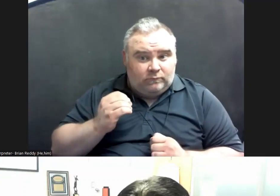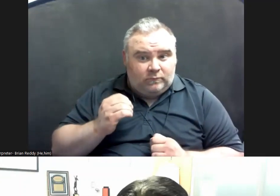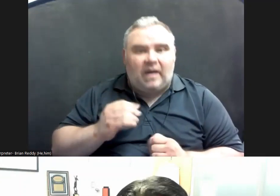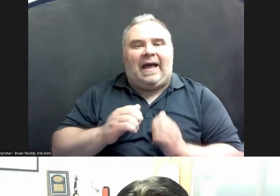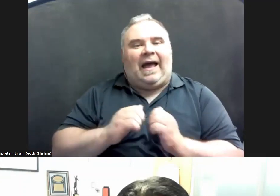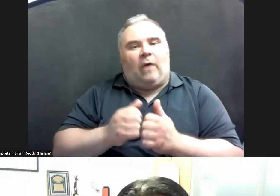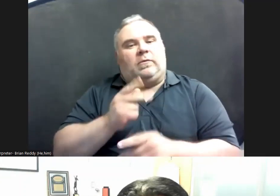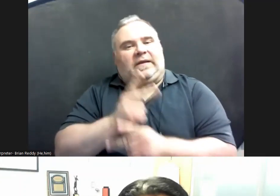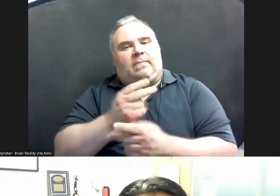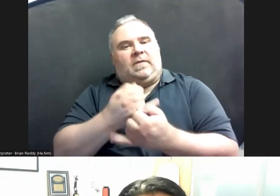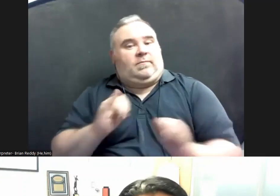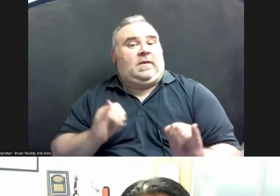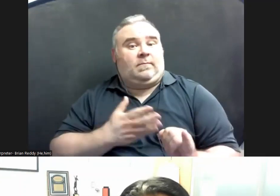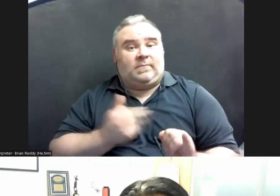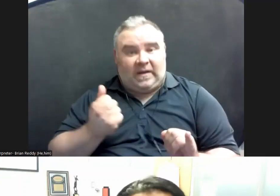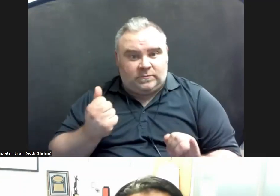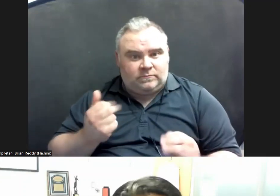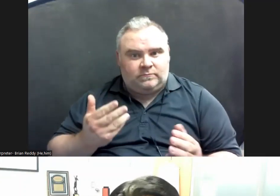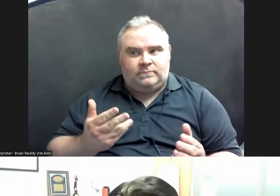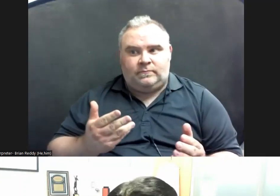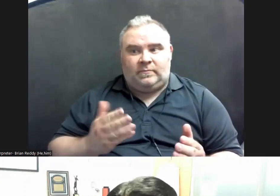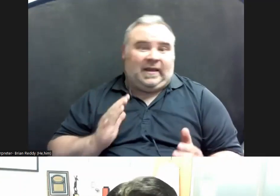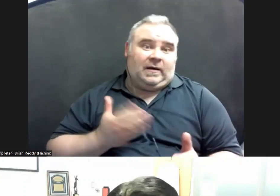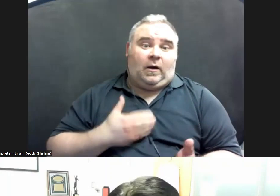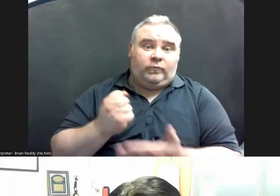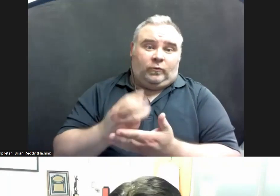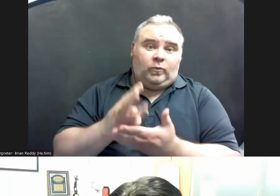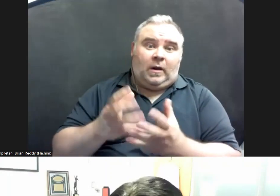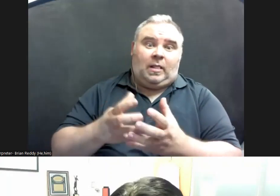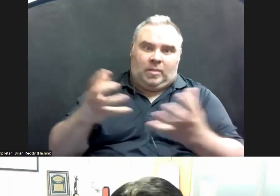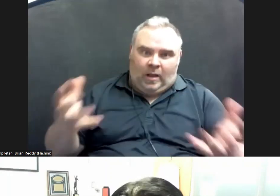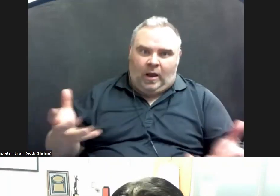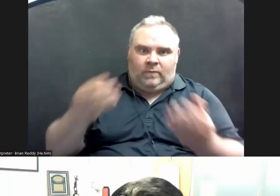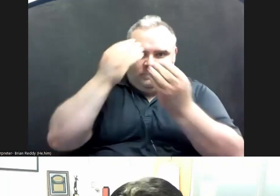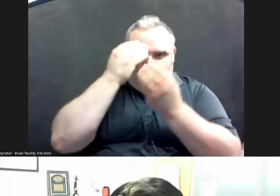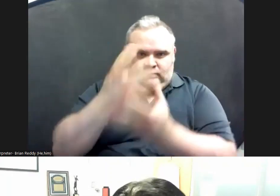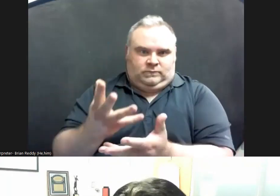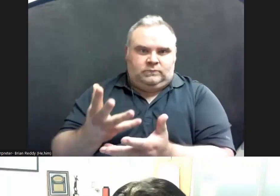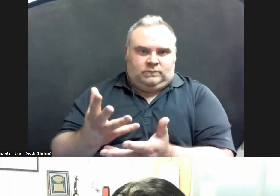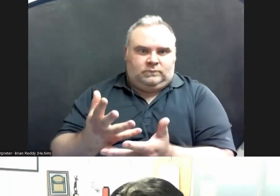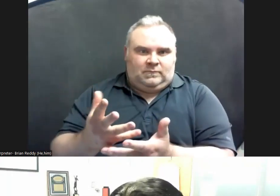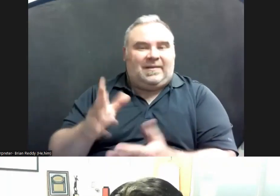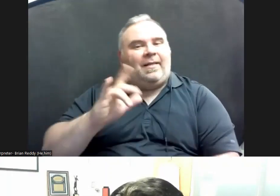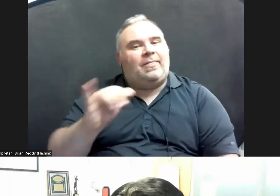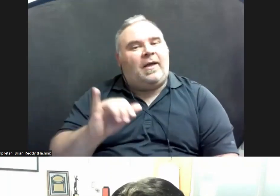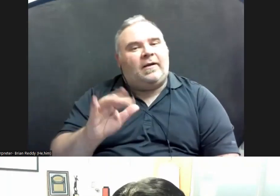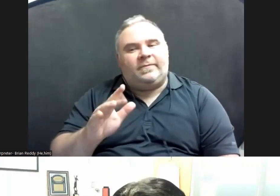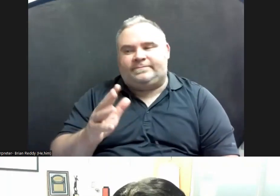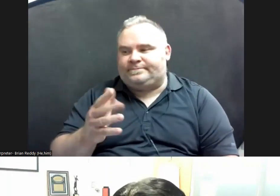independence the most? And our social worker has a lot of resources like